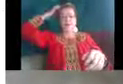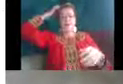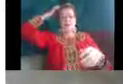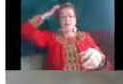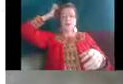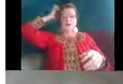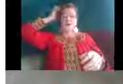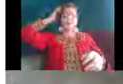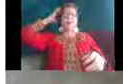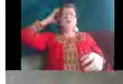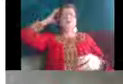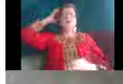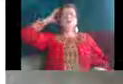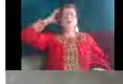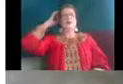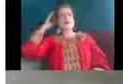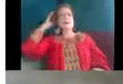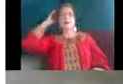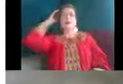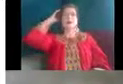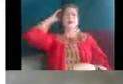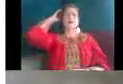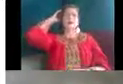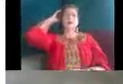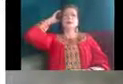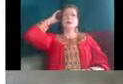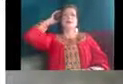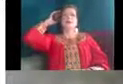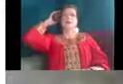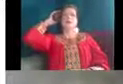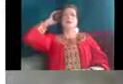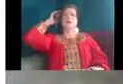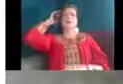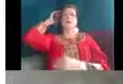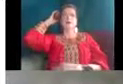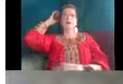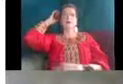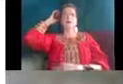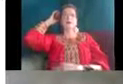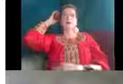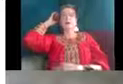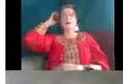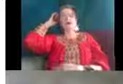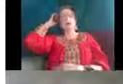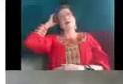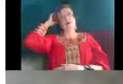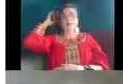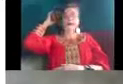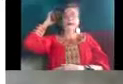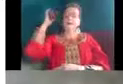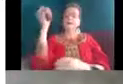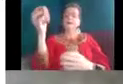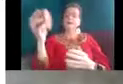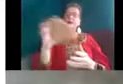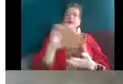a pillow so that i'm sitting here and i'm minding my own business and all of a sudden i i feel unwell i hit